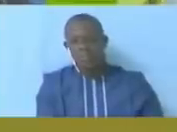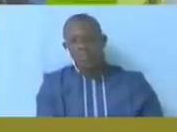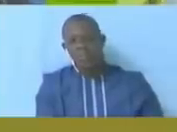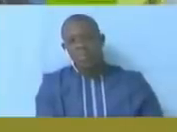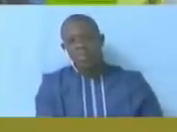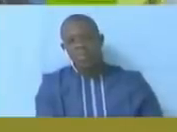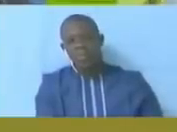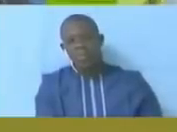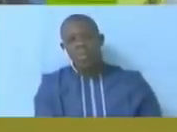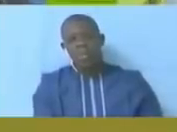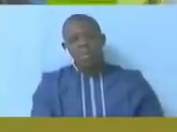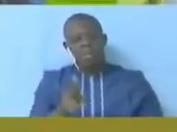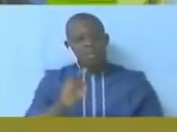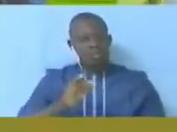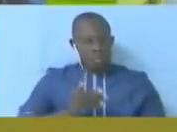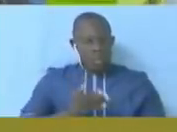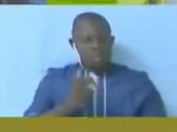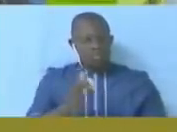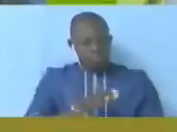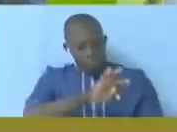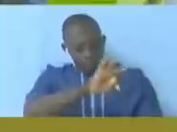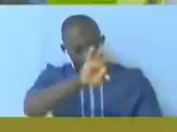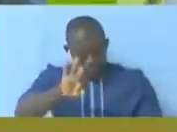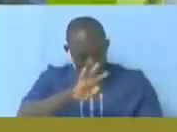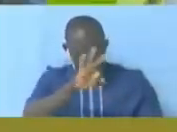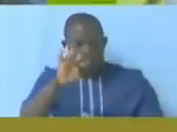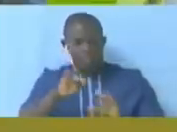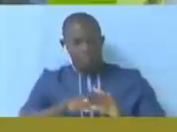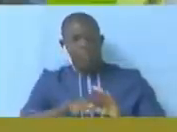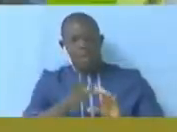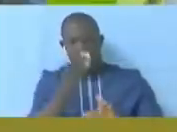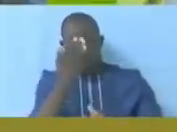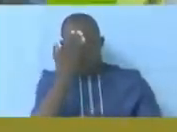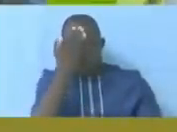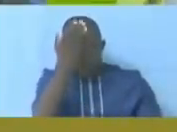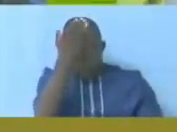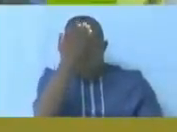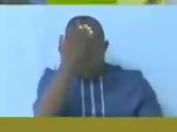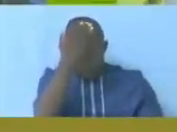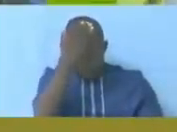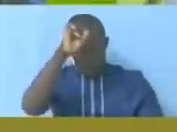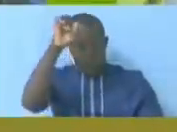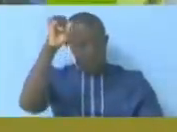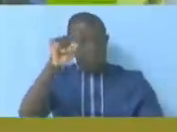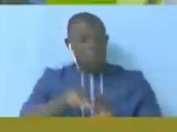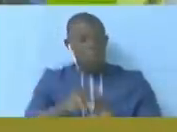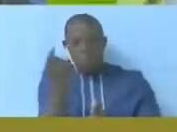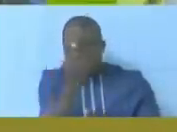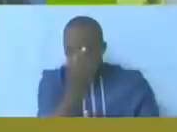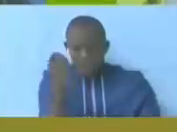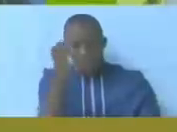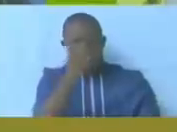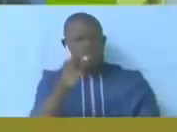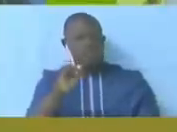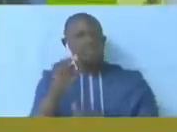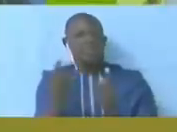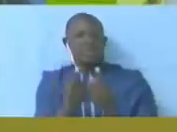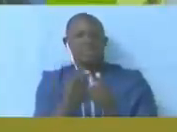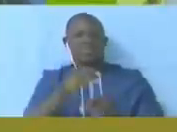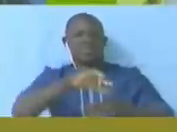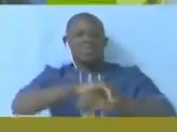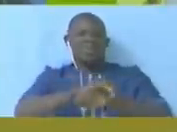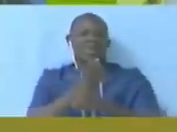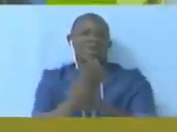a relative of Sadauda. Sadauda badimalem. Only because of that. Oda ma kambadora. She was arrested.